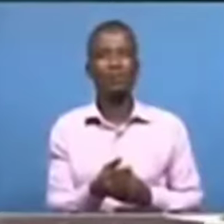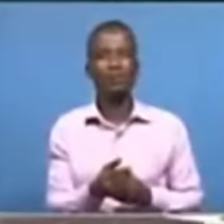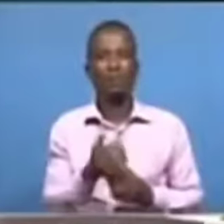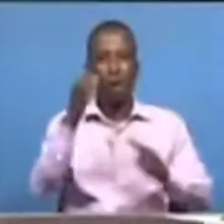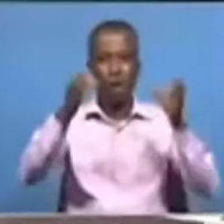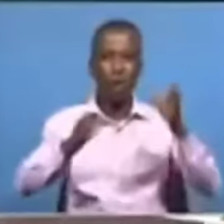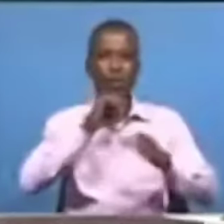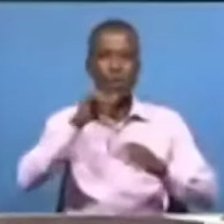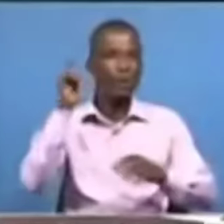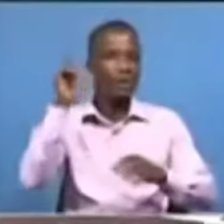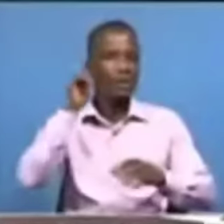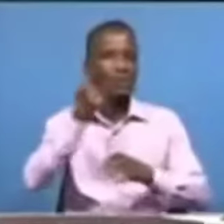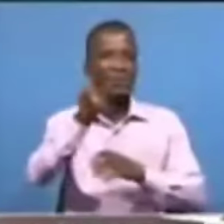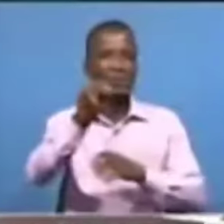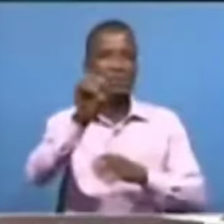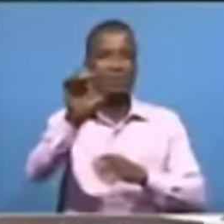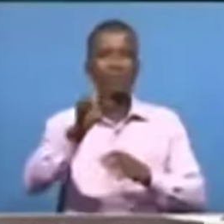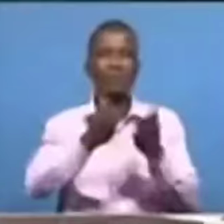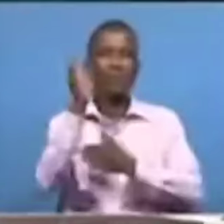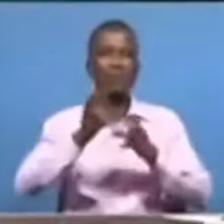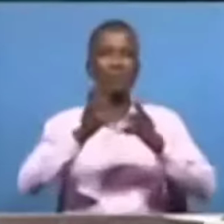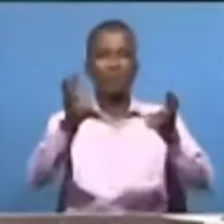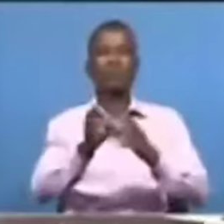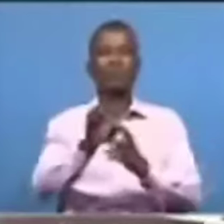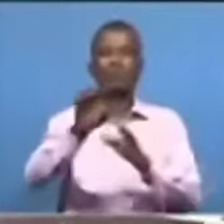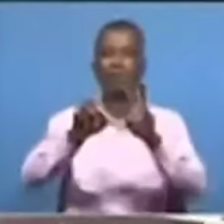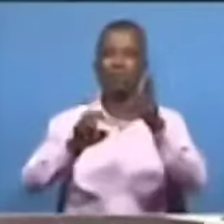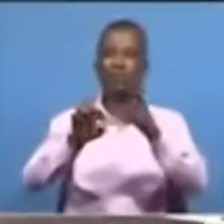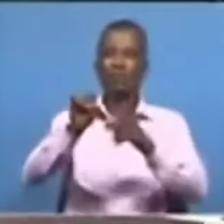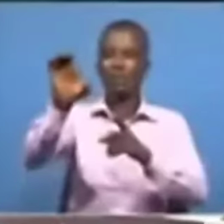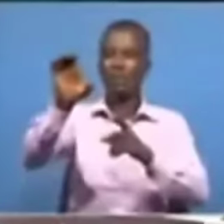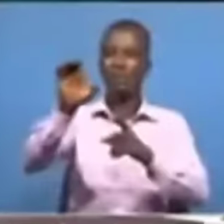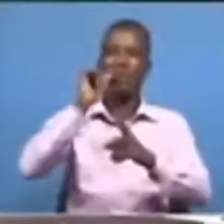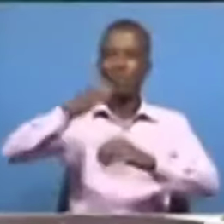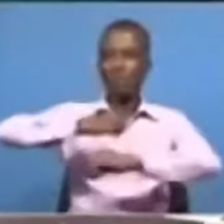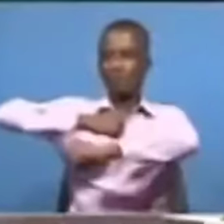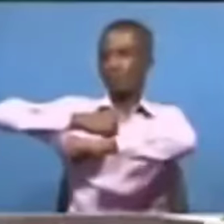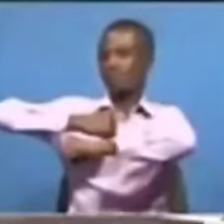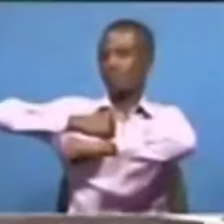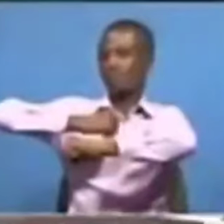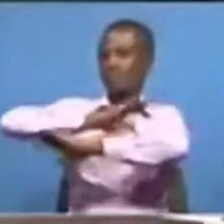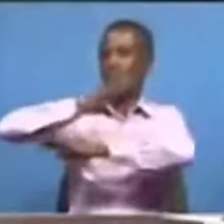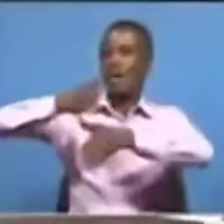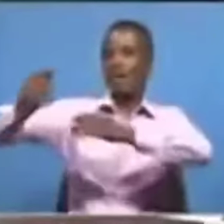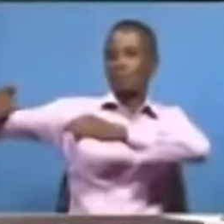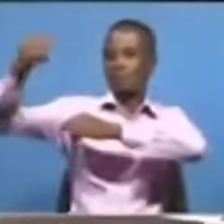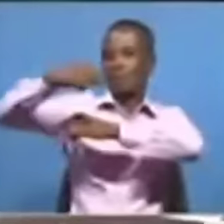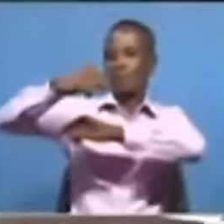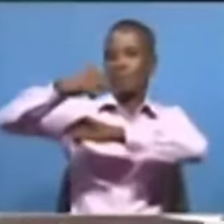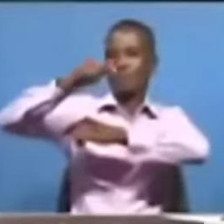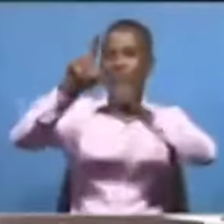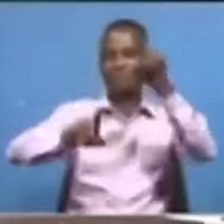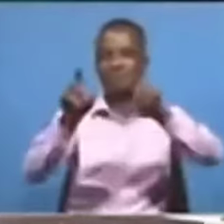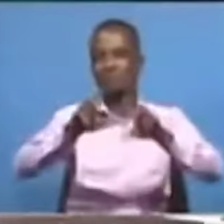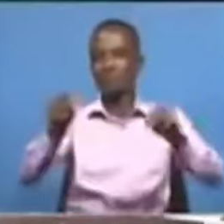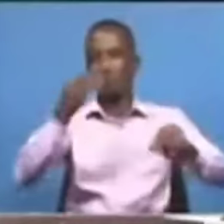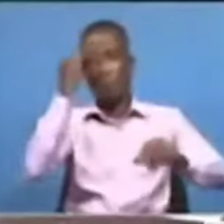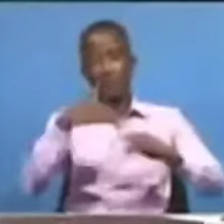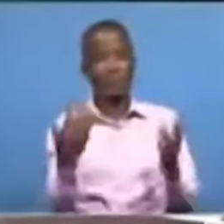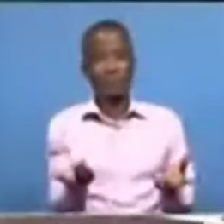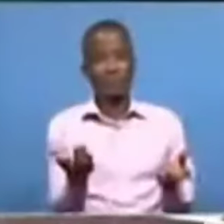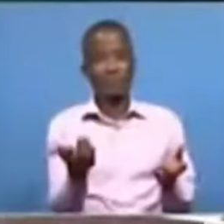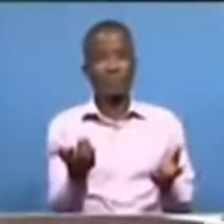are dissatisfied that, in our opinion, it appears that the EC chairperson is being shielded. We are dissatisfied that, in our opinion, and as articulated by